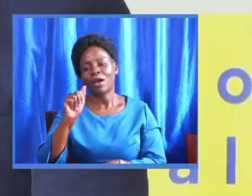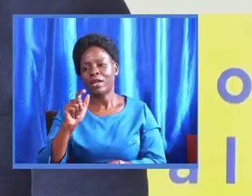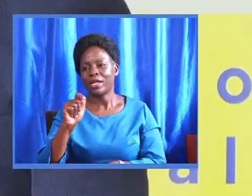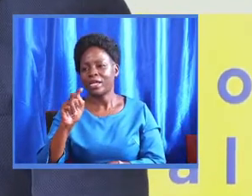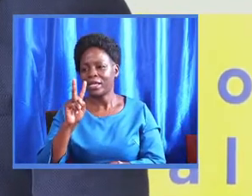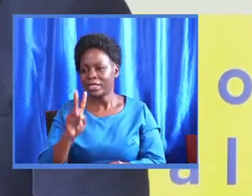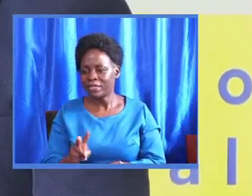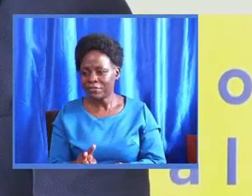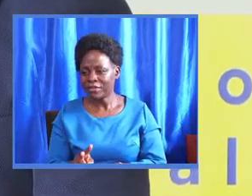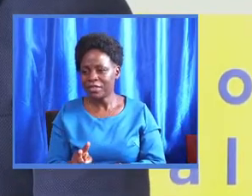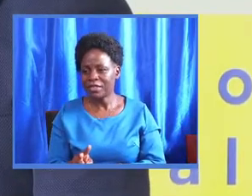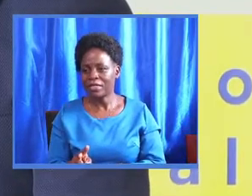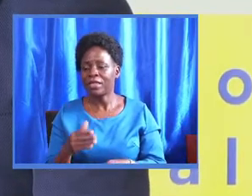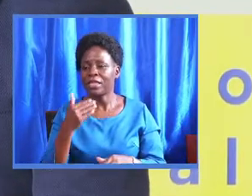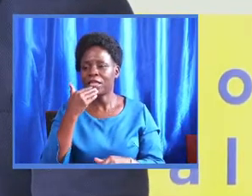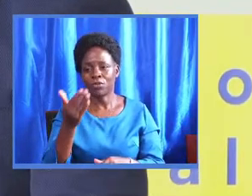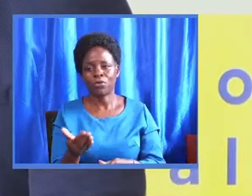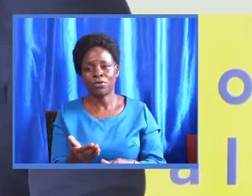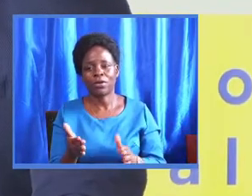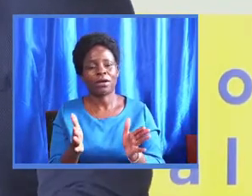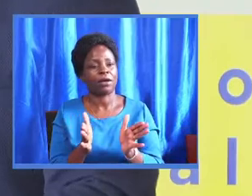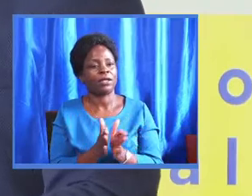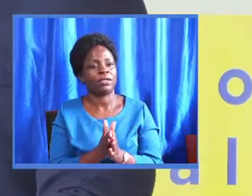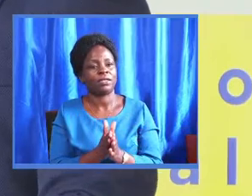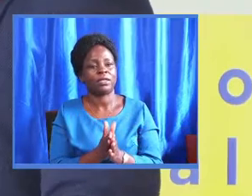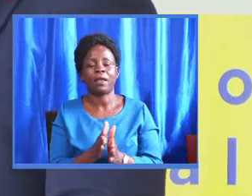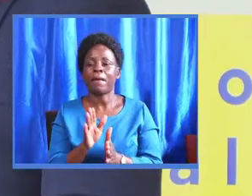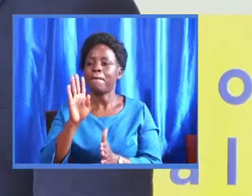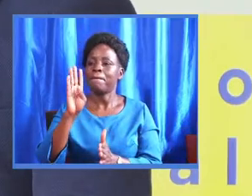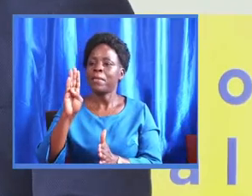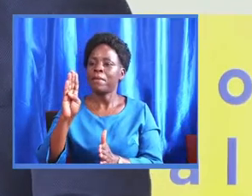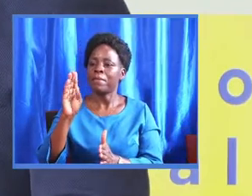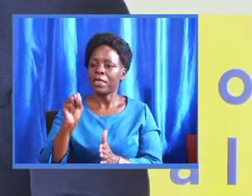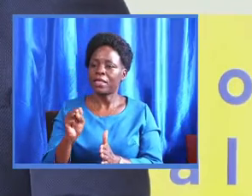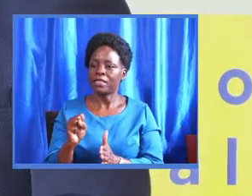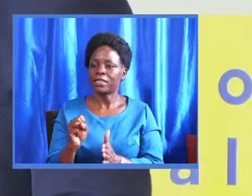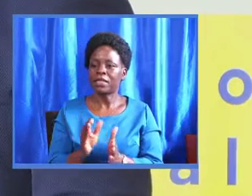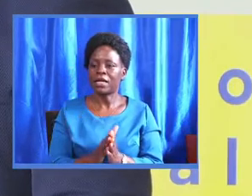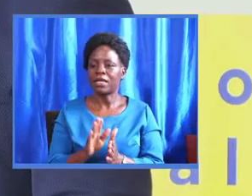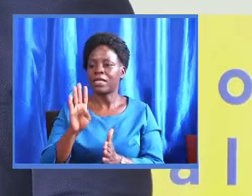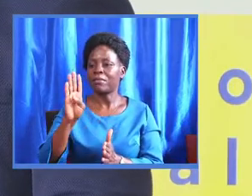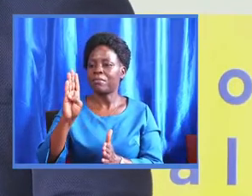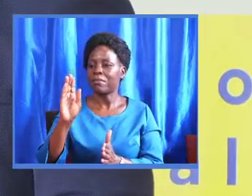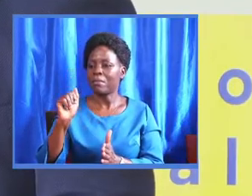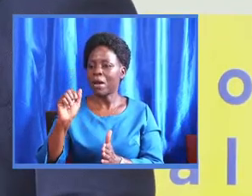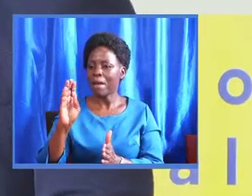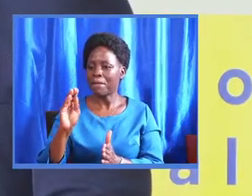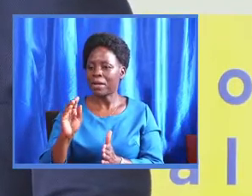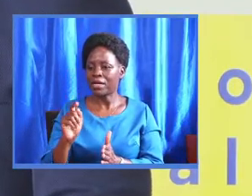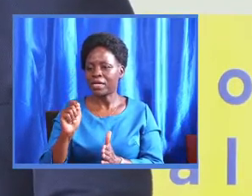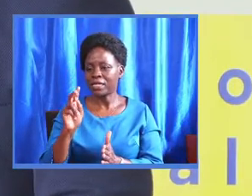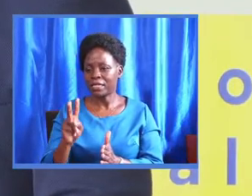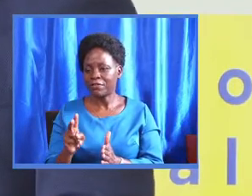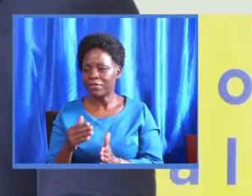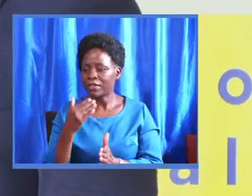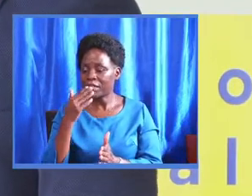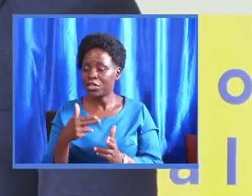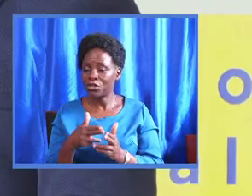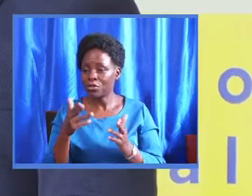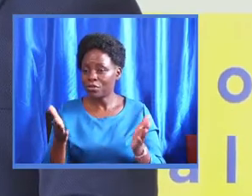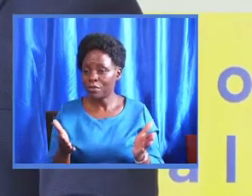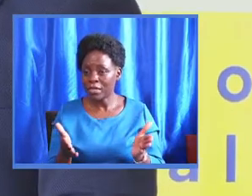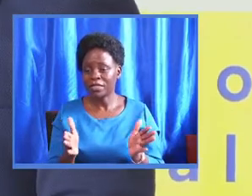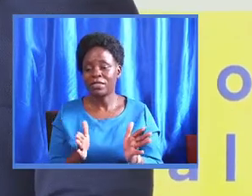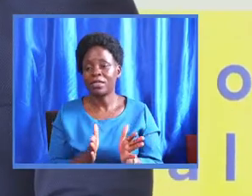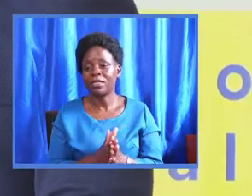and Facebook. Thank you. On BBS and Baba TV, Twitter Space. Thank you so much. And those